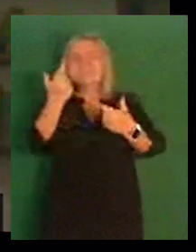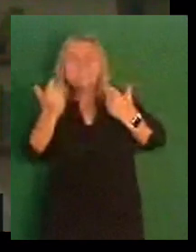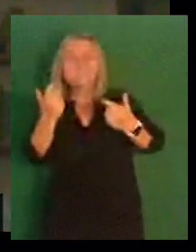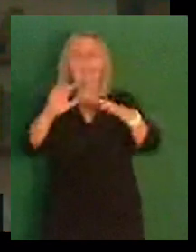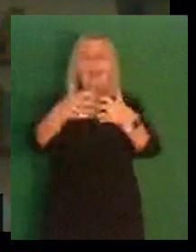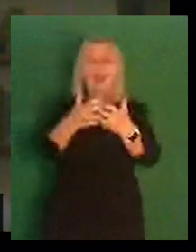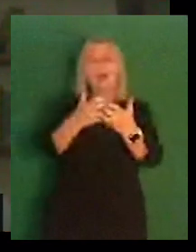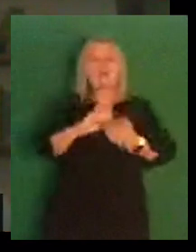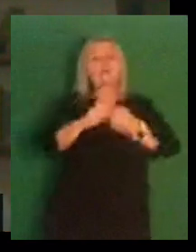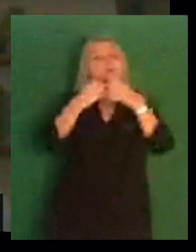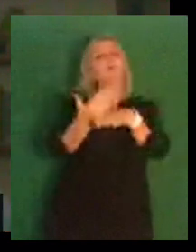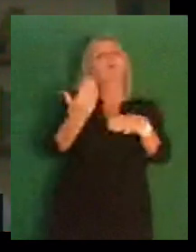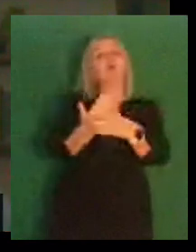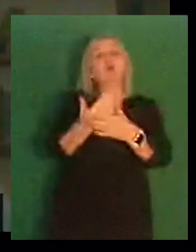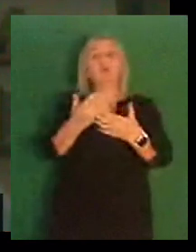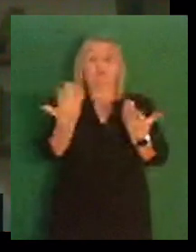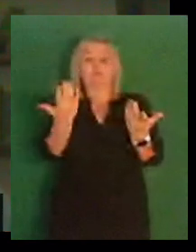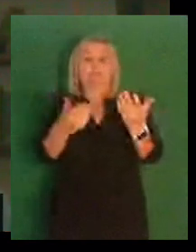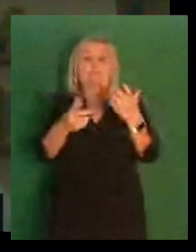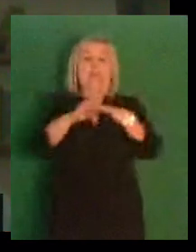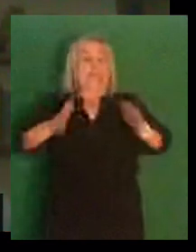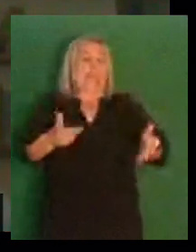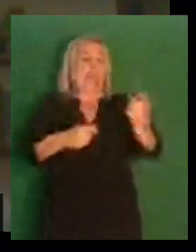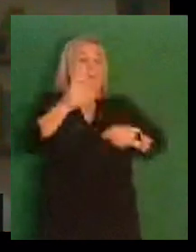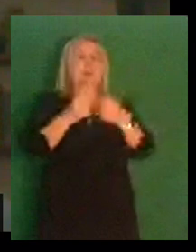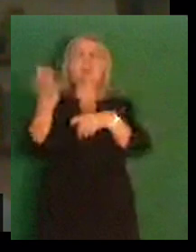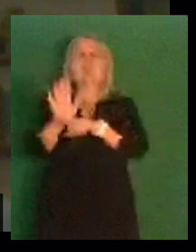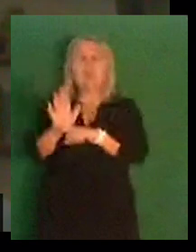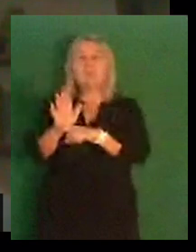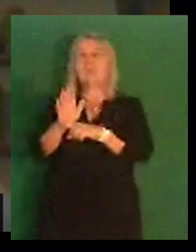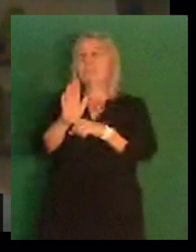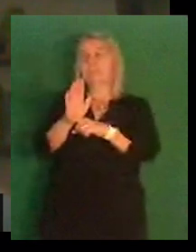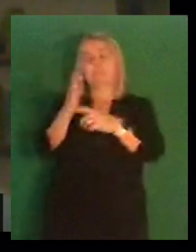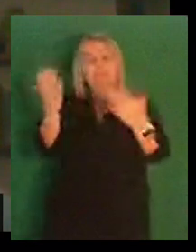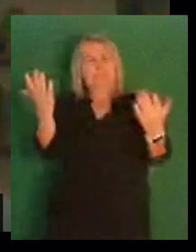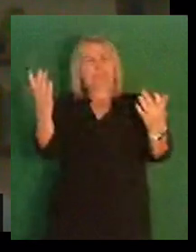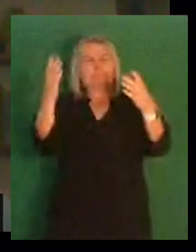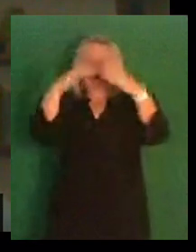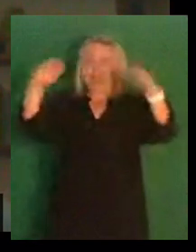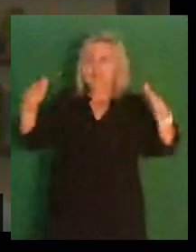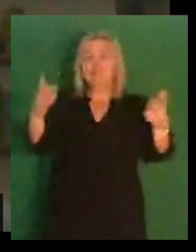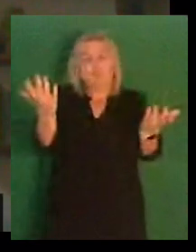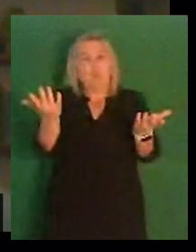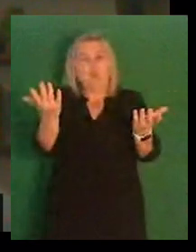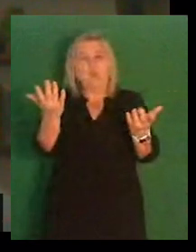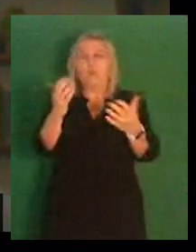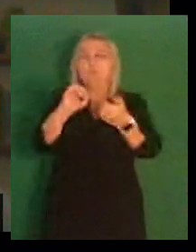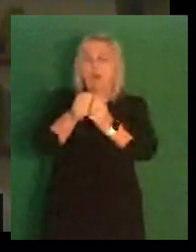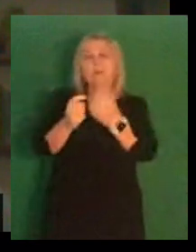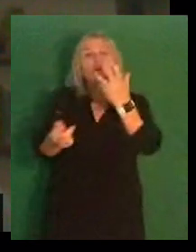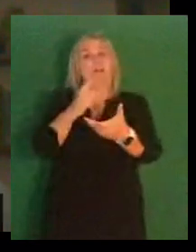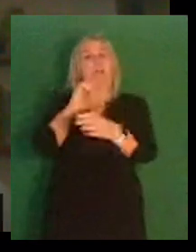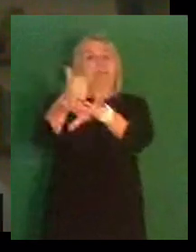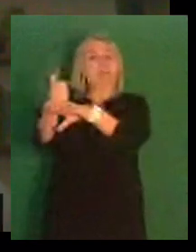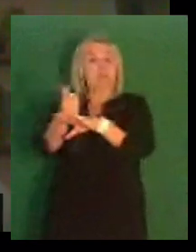the stage meets film and the screen. We also partnered with some institutions. We facilitated